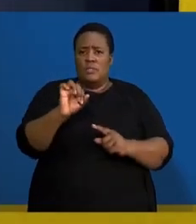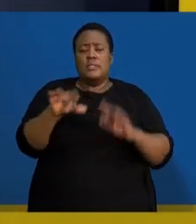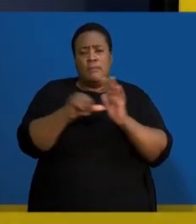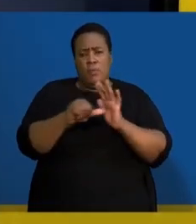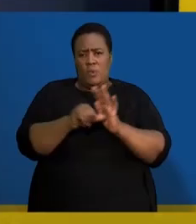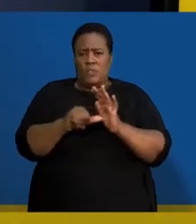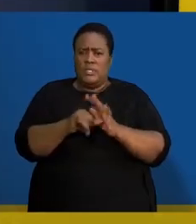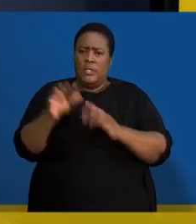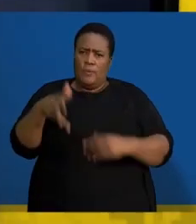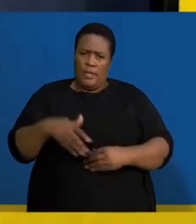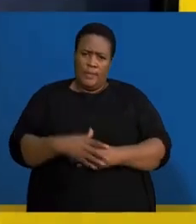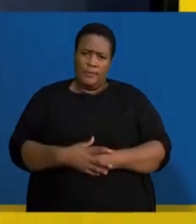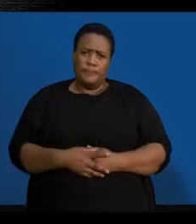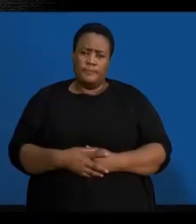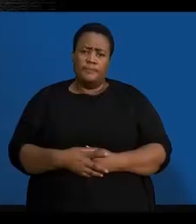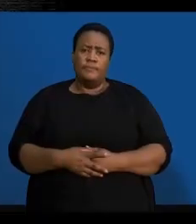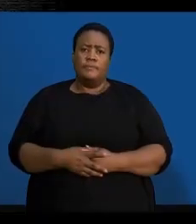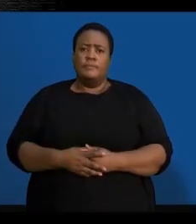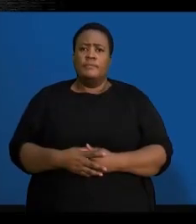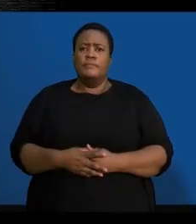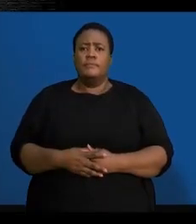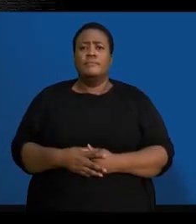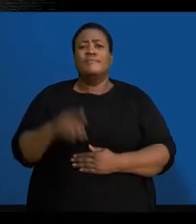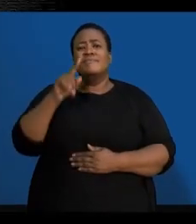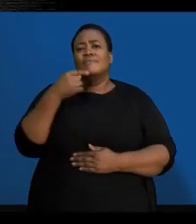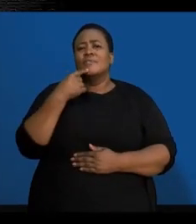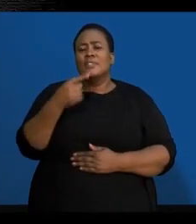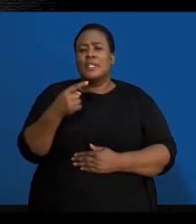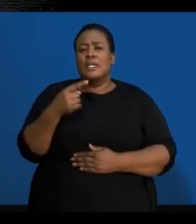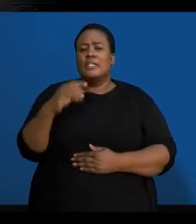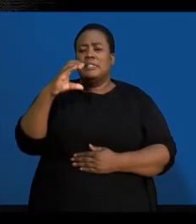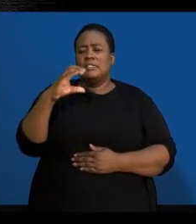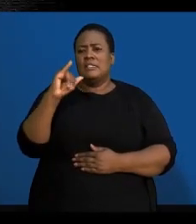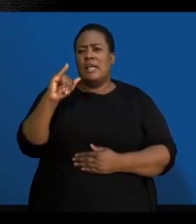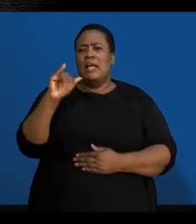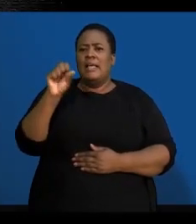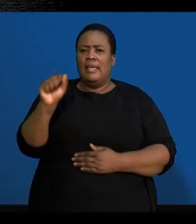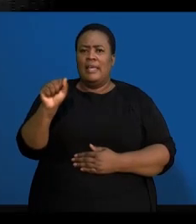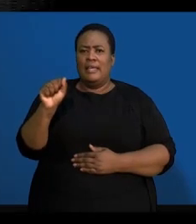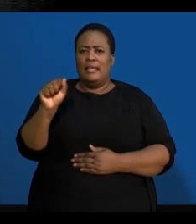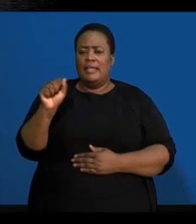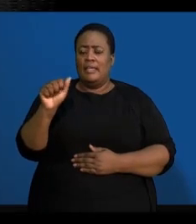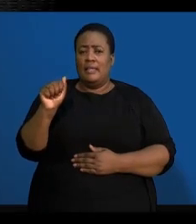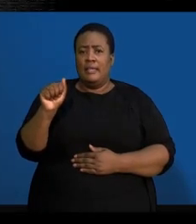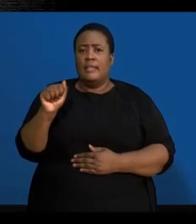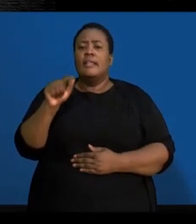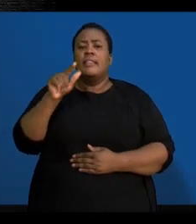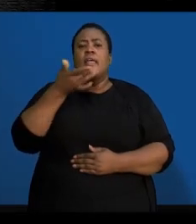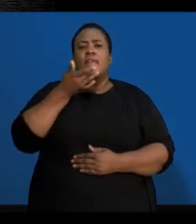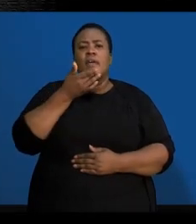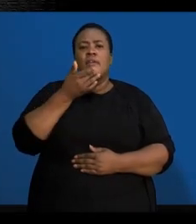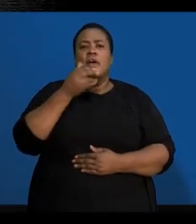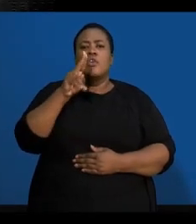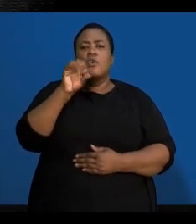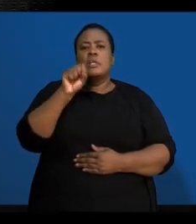important. So let's carry on. It states that the CIA and Henry Kissinger were in favor of the USA's involvement